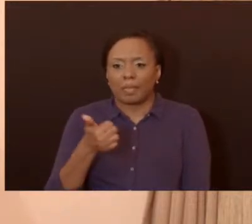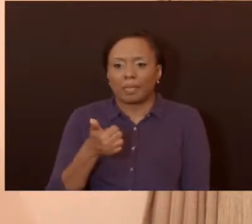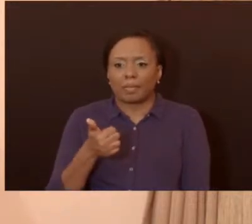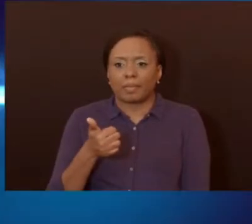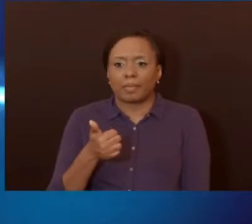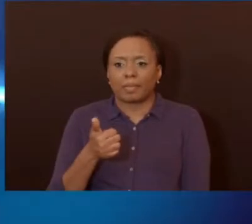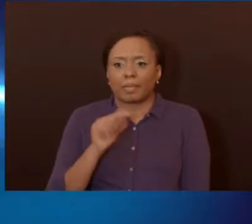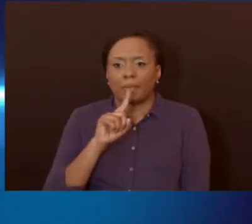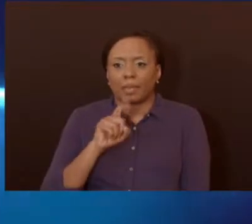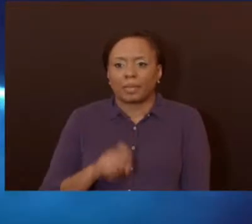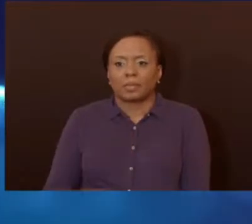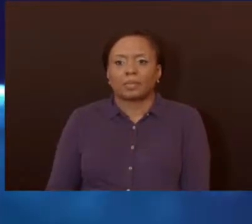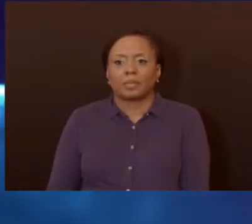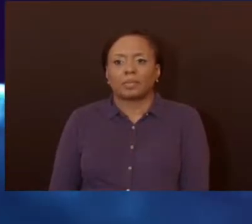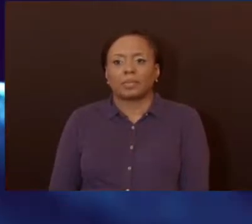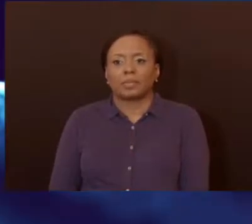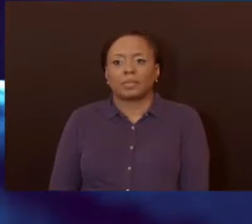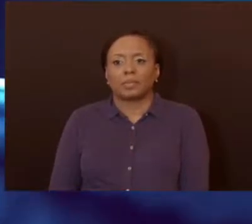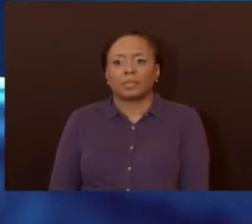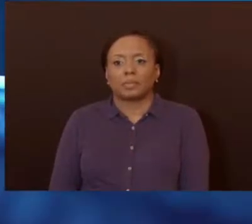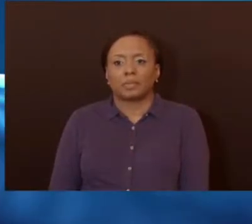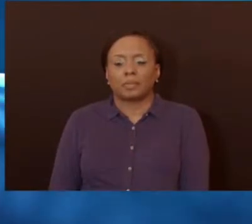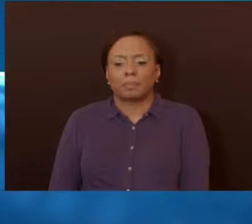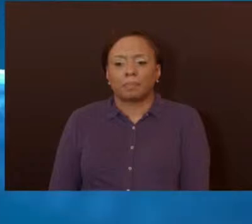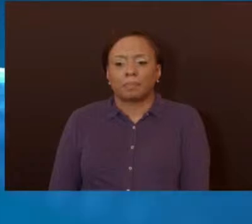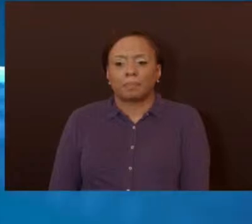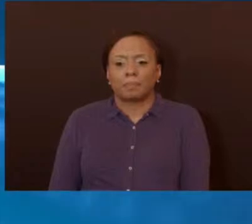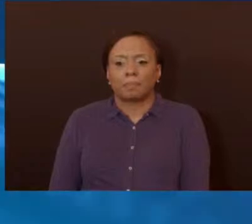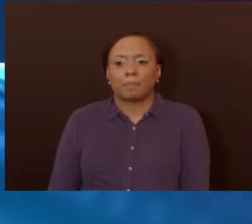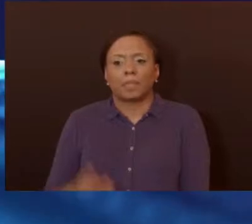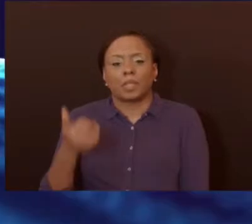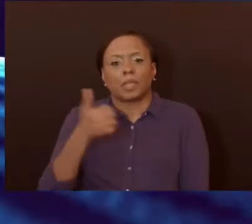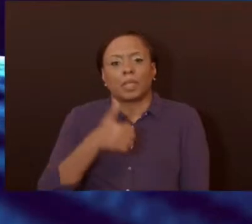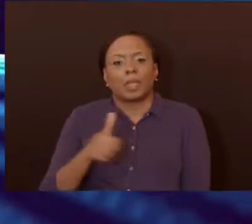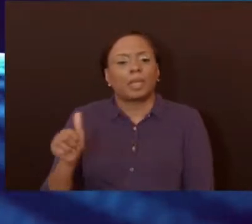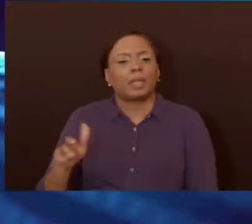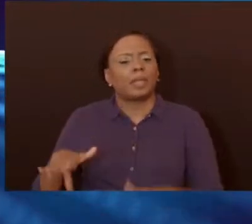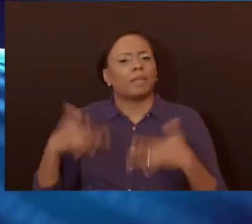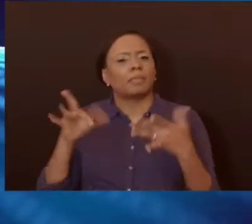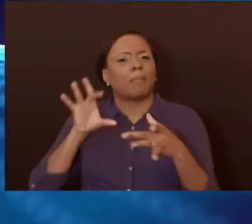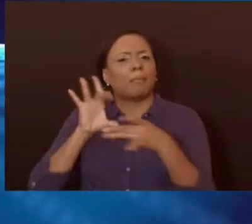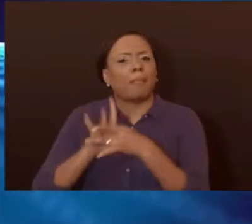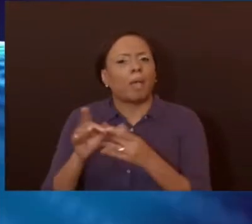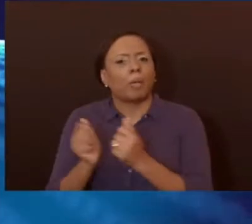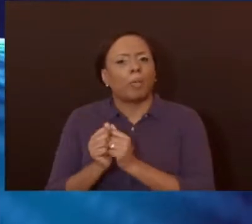Related to any of the events on Corpora Day, which would have been under investigation?